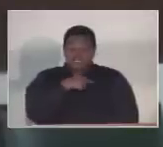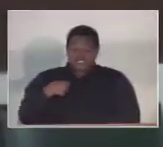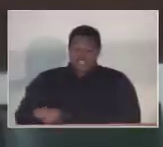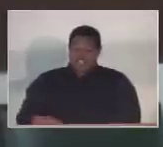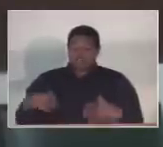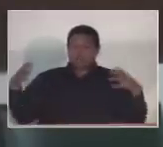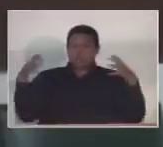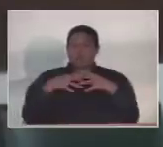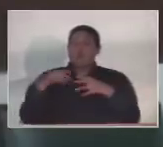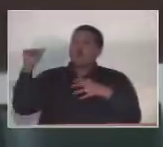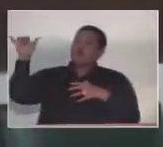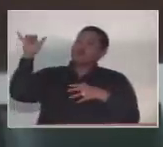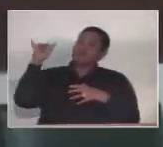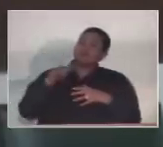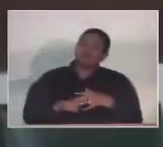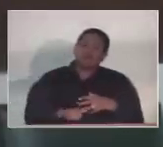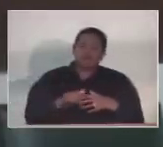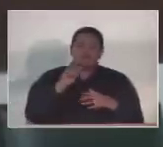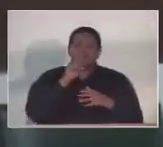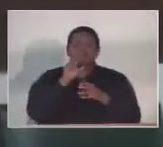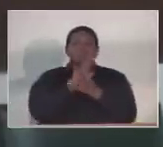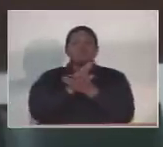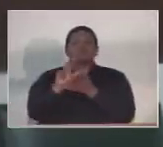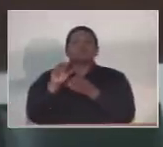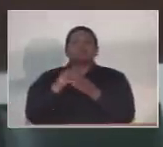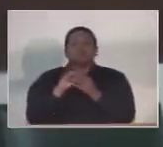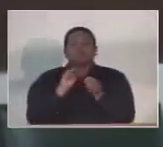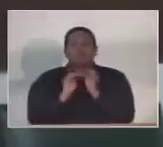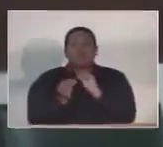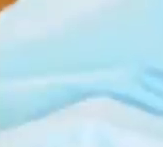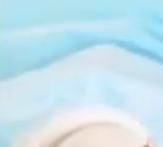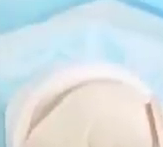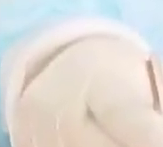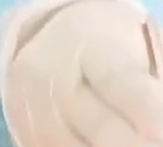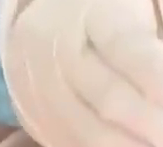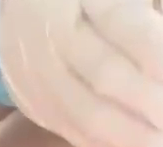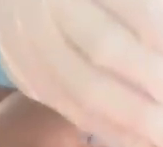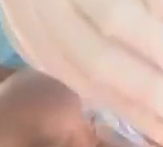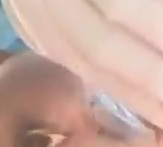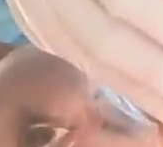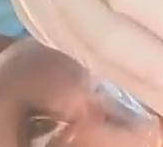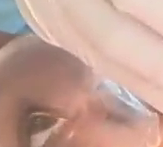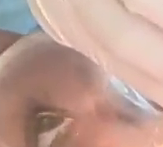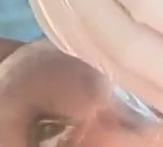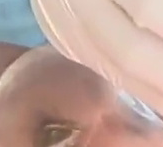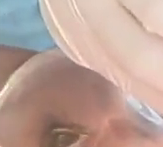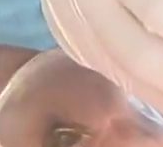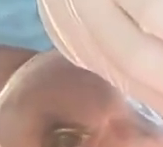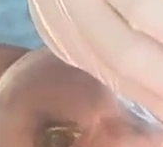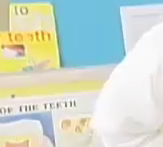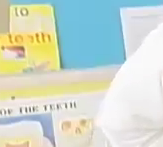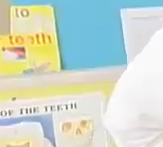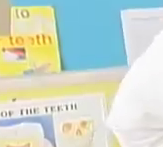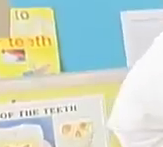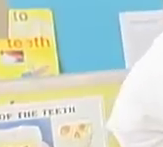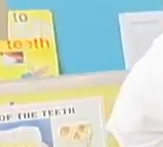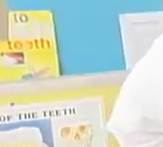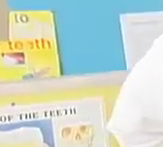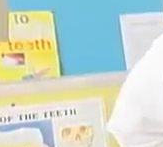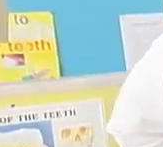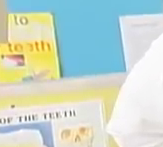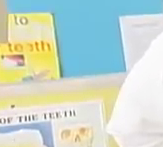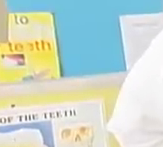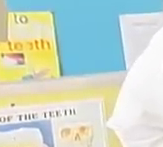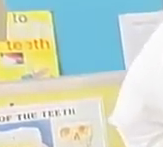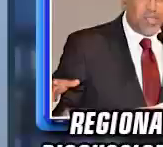Education, along with the leadership of the Universities of the West Indies and Technology, to resolve challenges that are impacting the oral health training